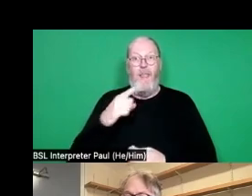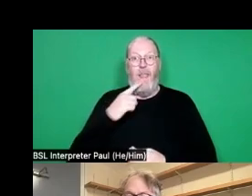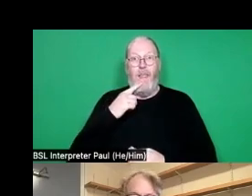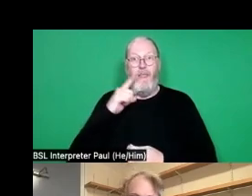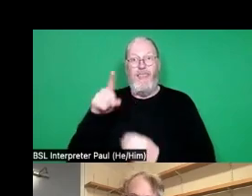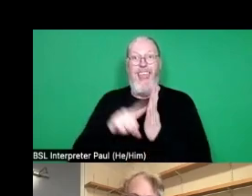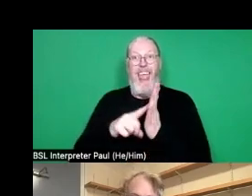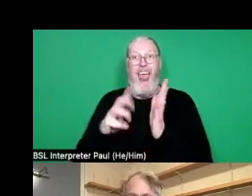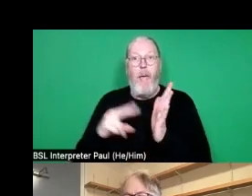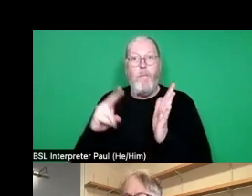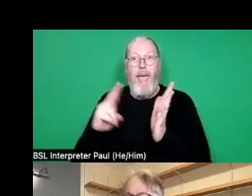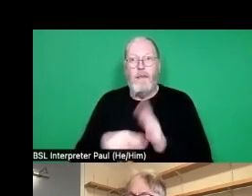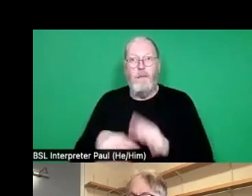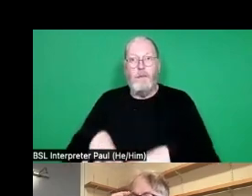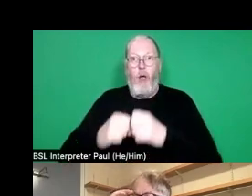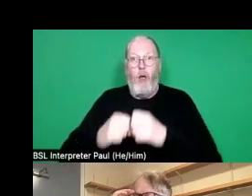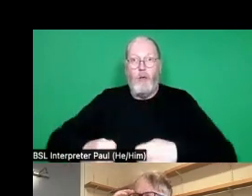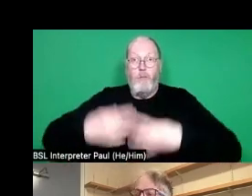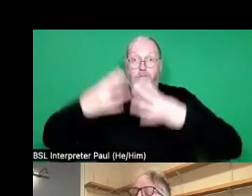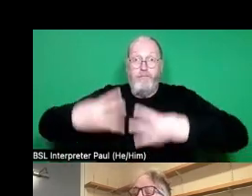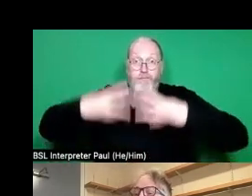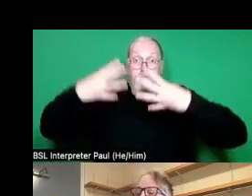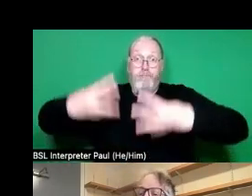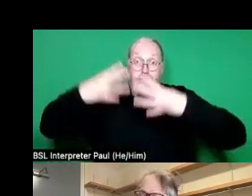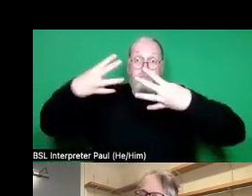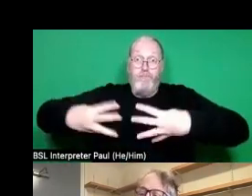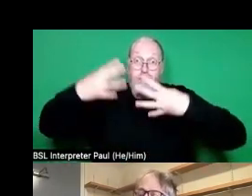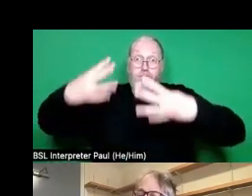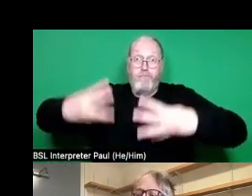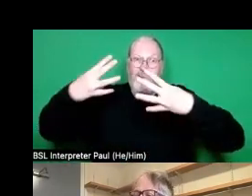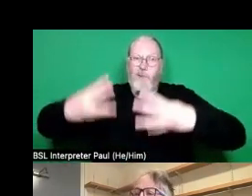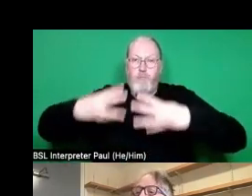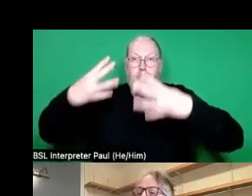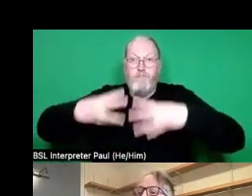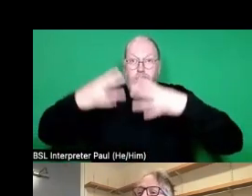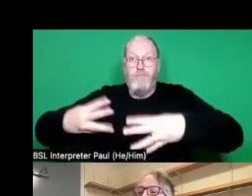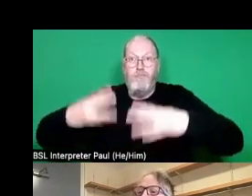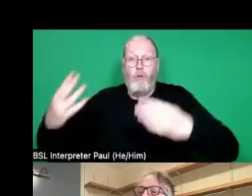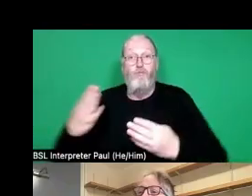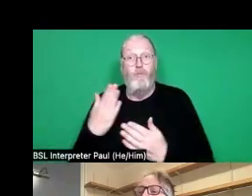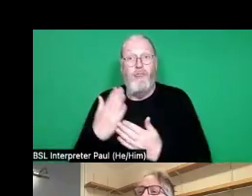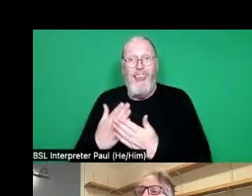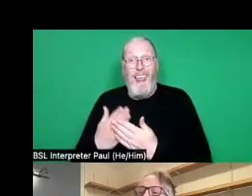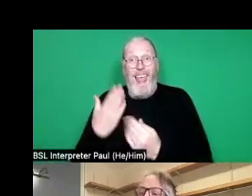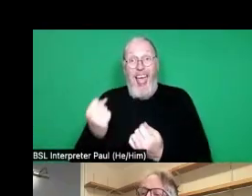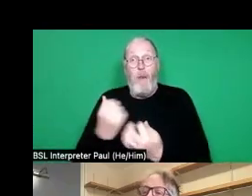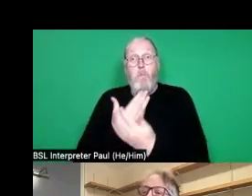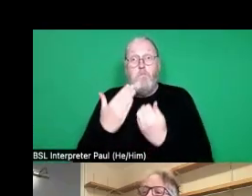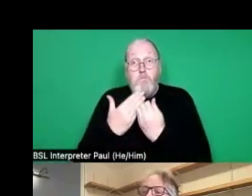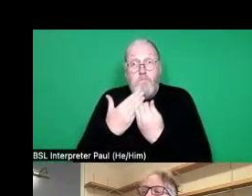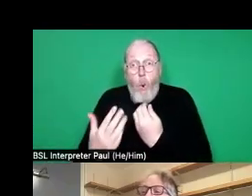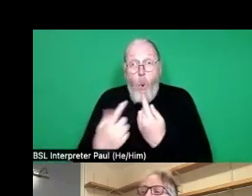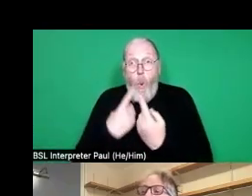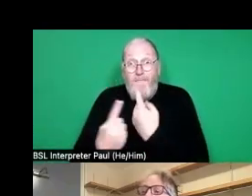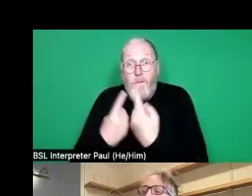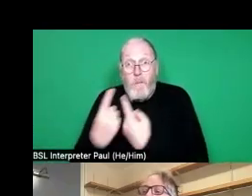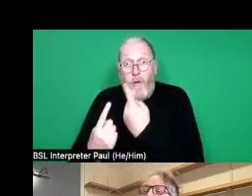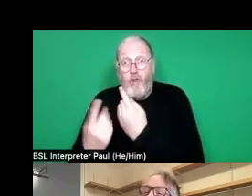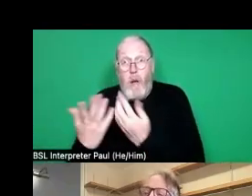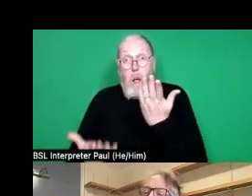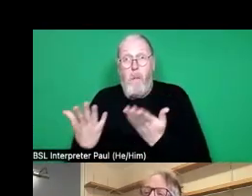LLMs. It produces so much information, far more than I'd actually written myself. It gives an overall